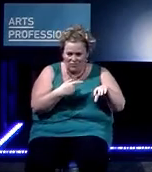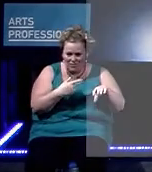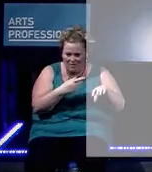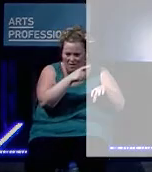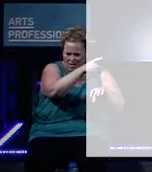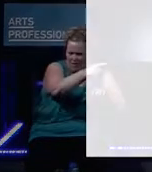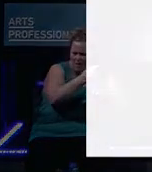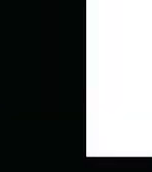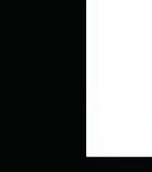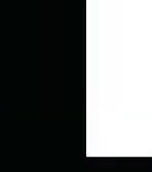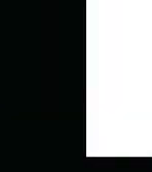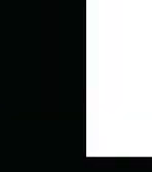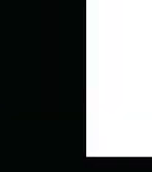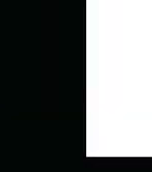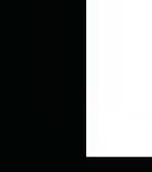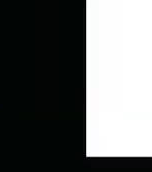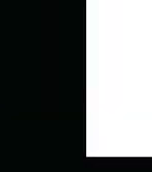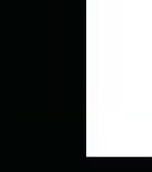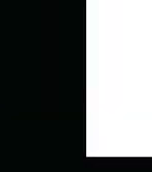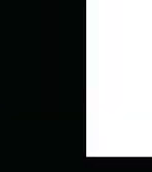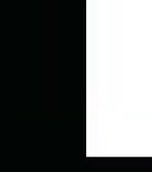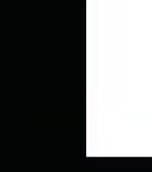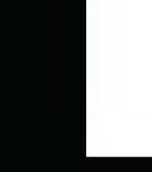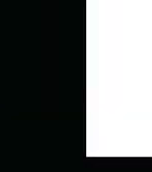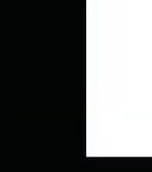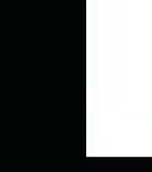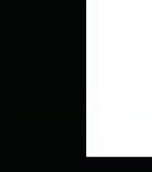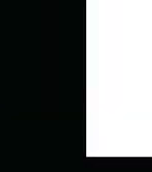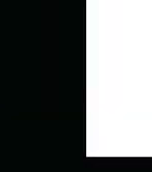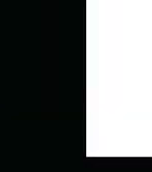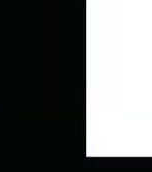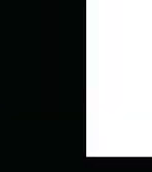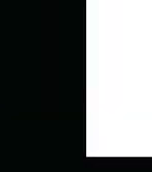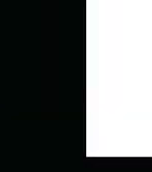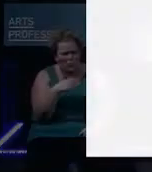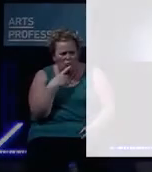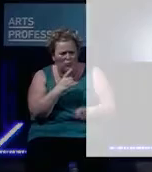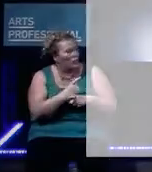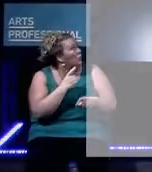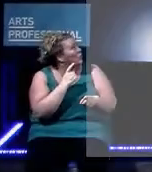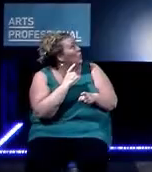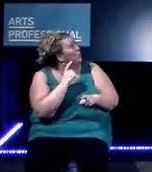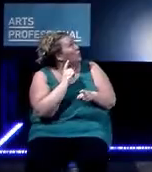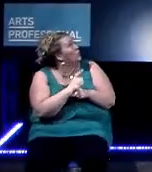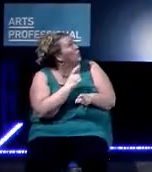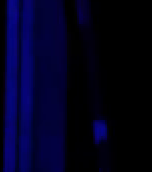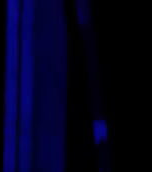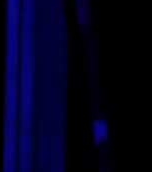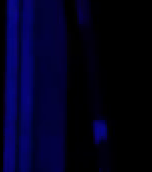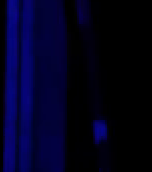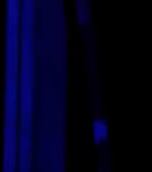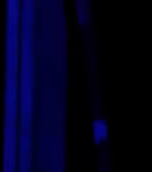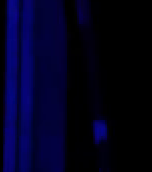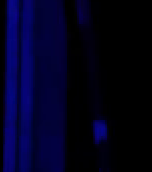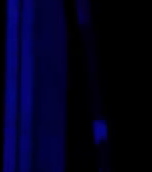they're doing with that or who's looking at that. And I don't want to talk too much about Prism, because I'm sure you've all been thinking about this a lot, but that